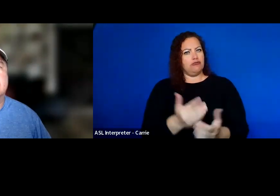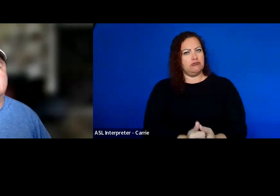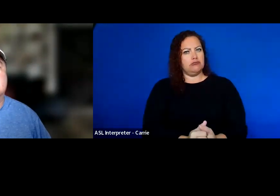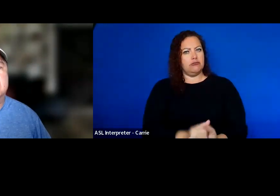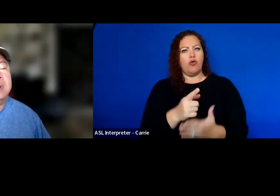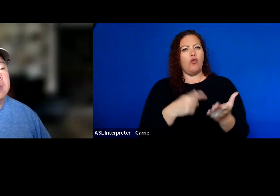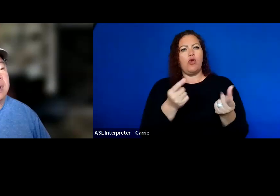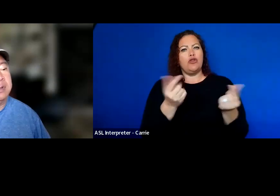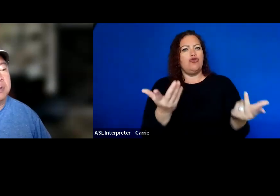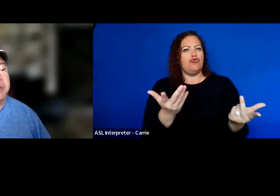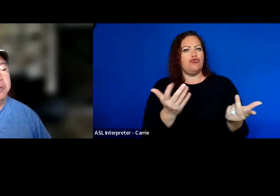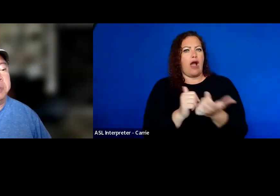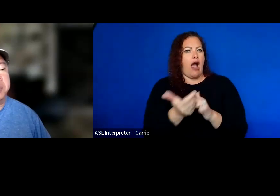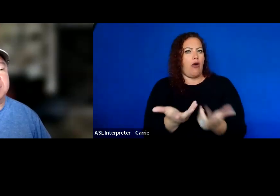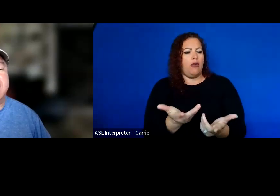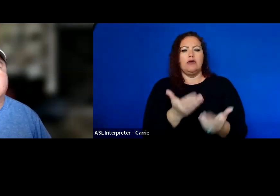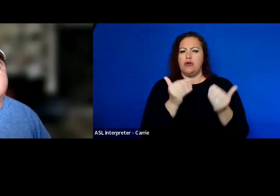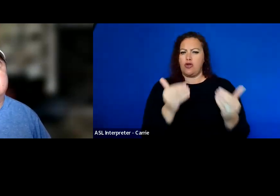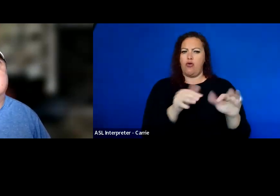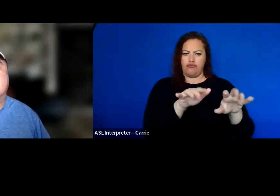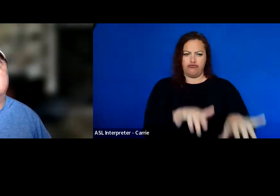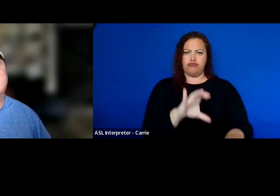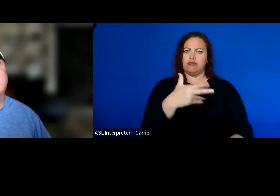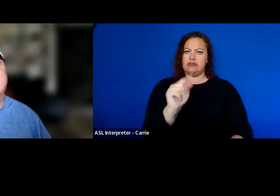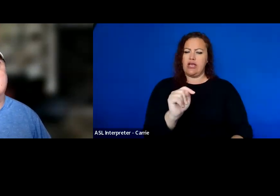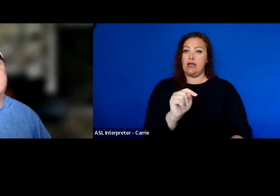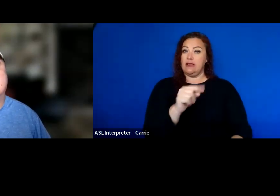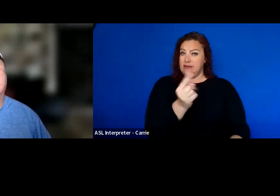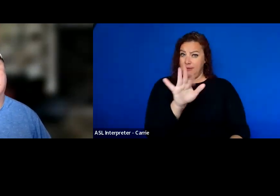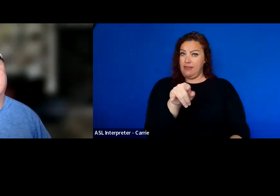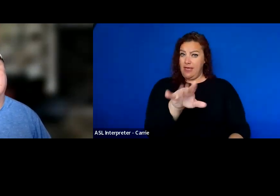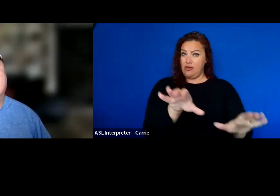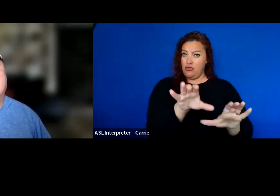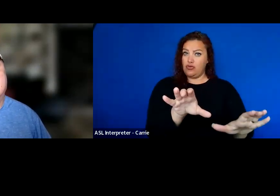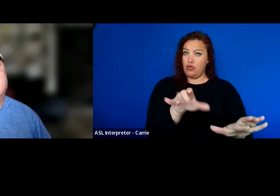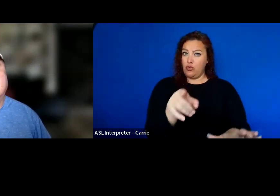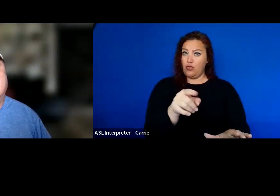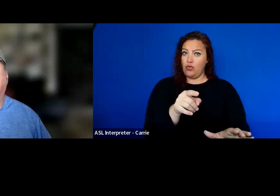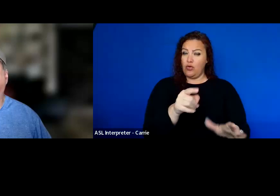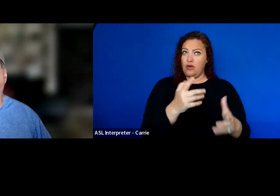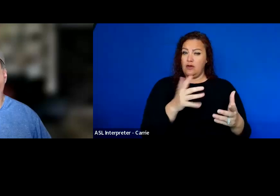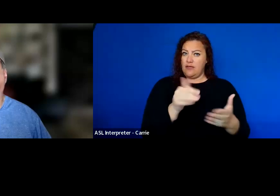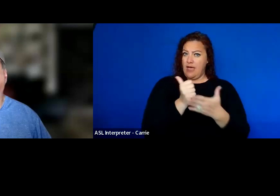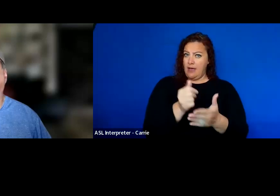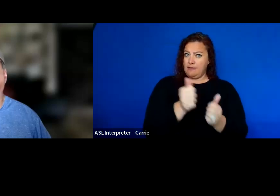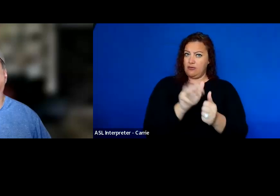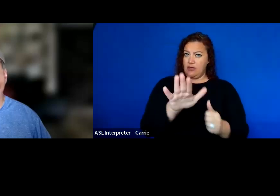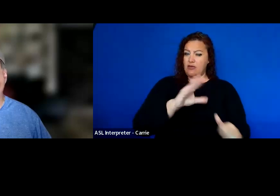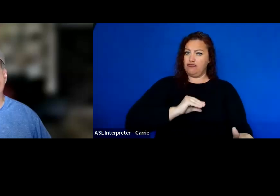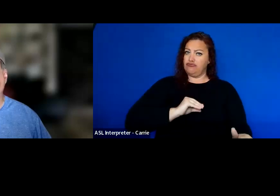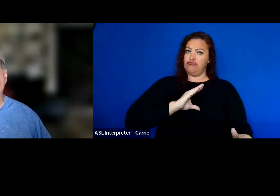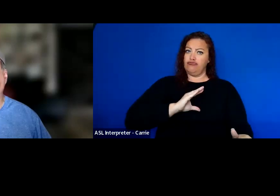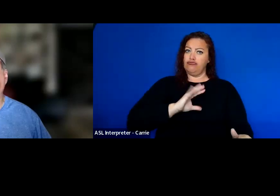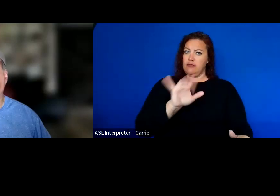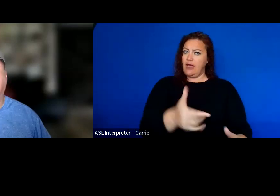What did you do? So feel free to put it in chat. Is there something you do that helps with your self-esteem?